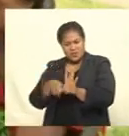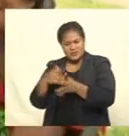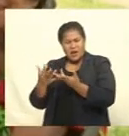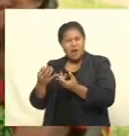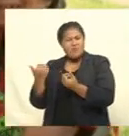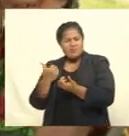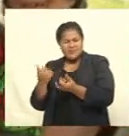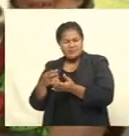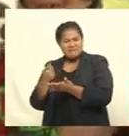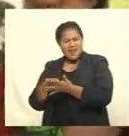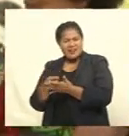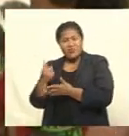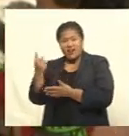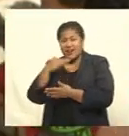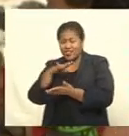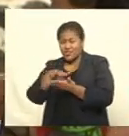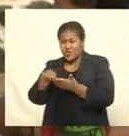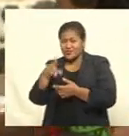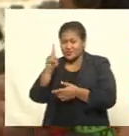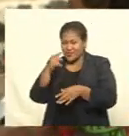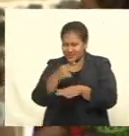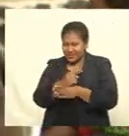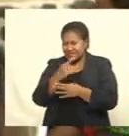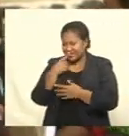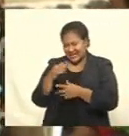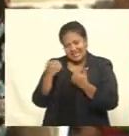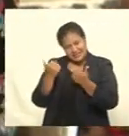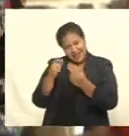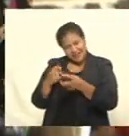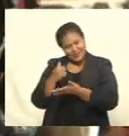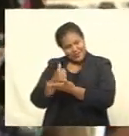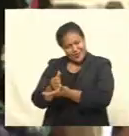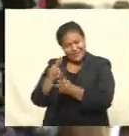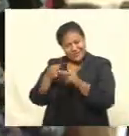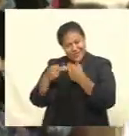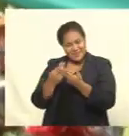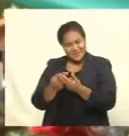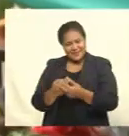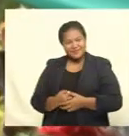over $100 a week. She adds it's enough to care for her family.